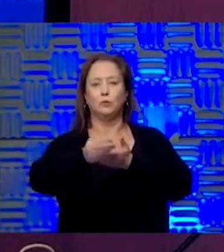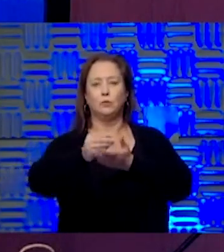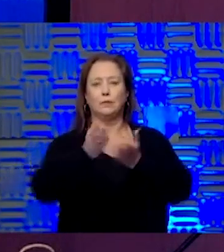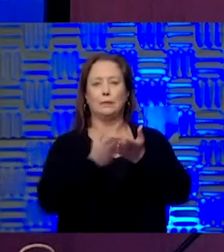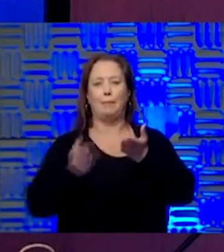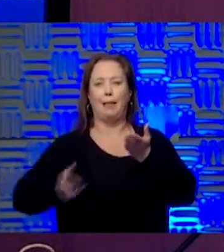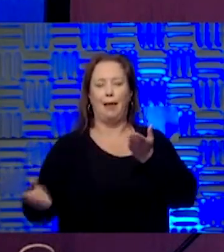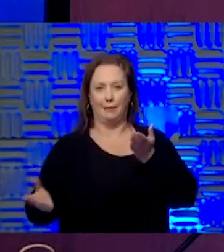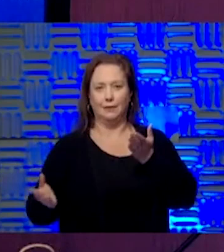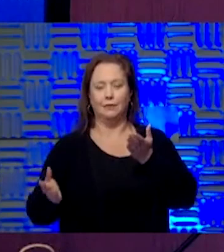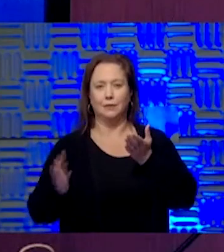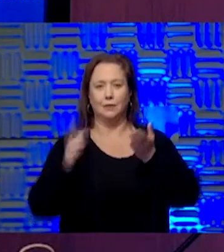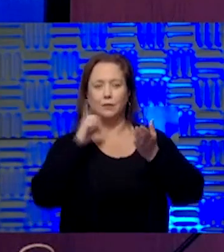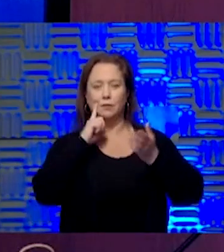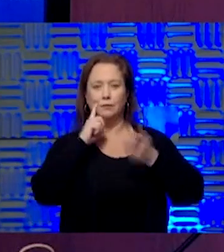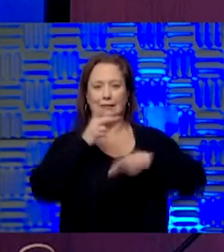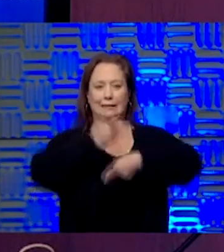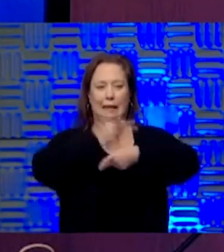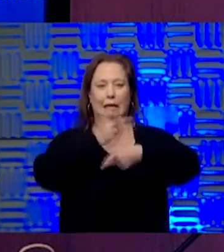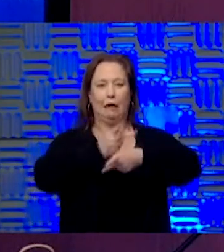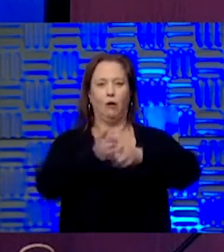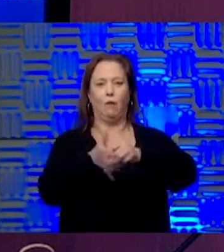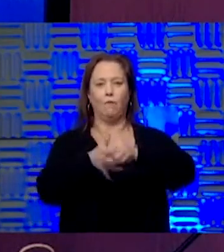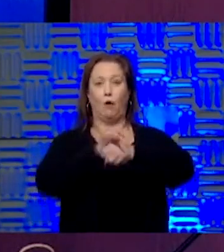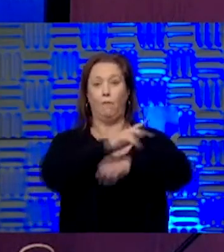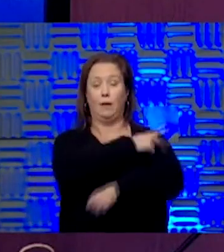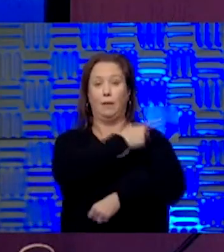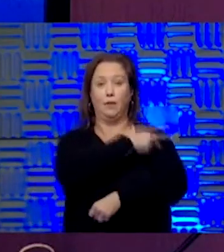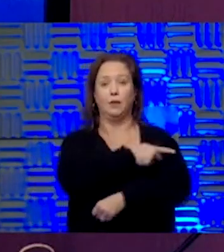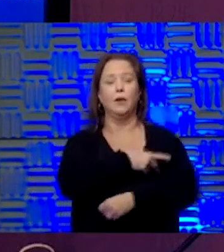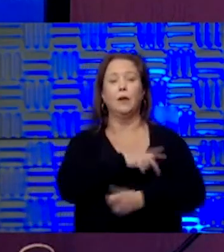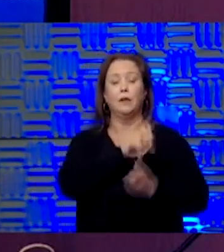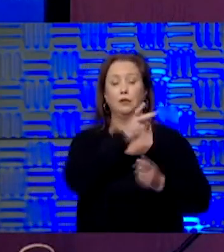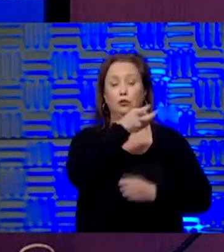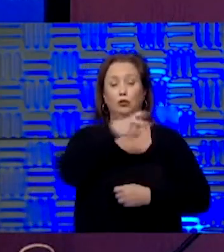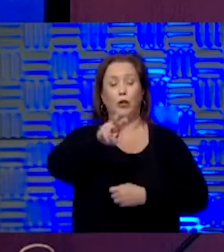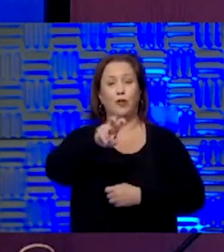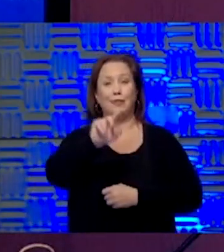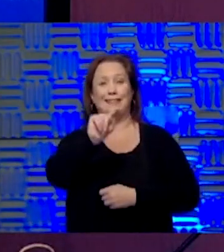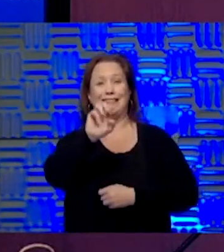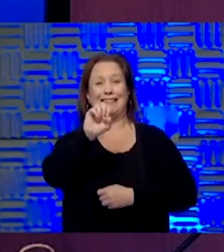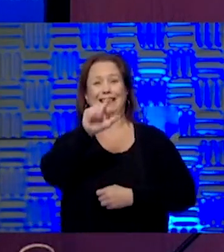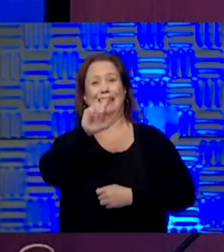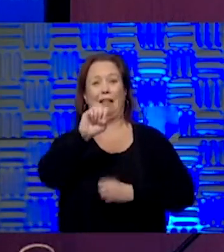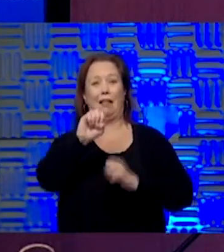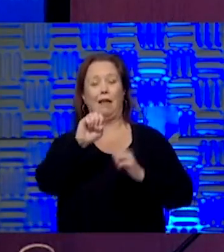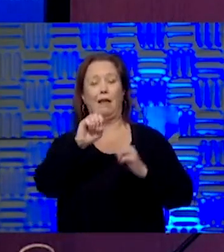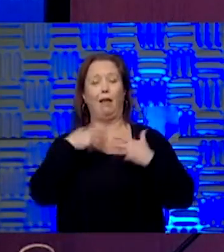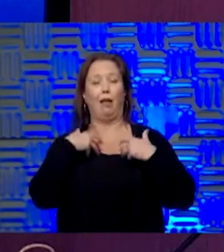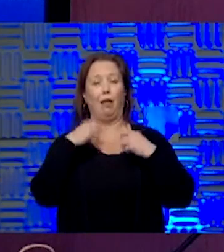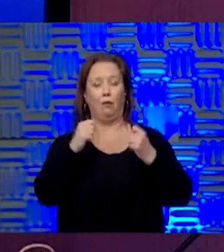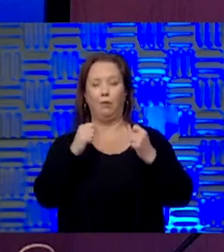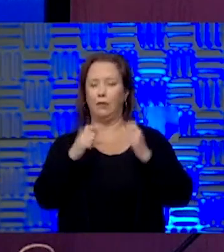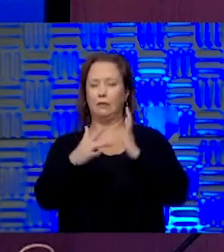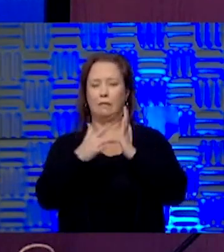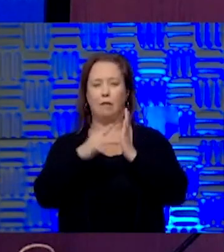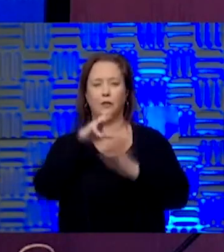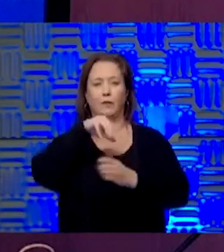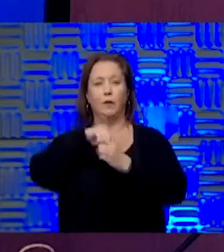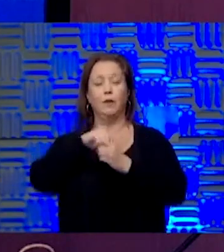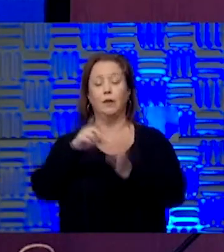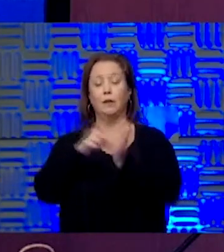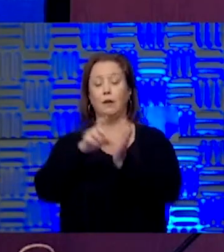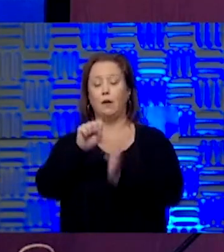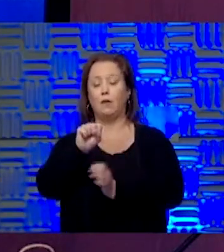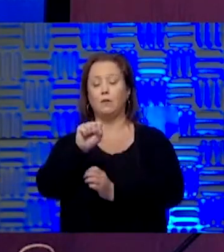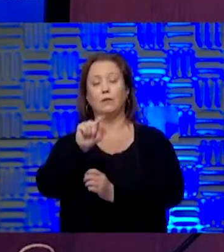to treat these patients, the movement into telehealth and all the technology that goes with that. Dr. Stites